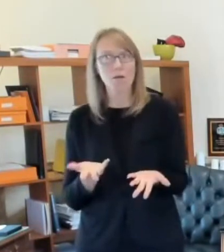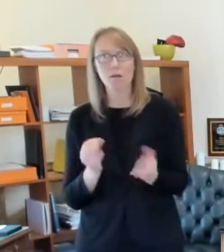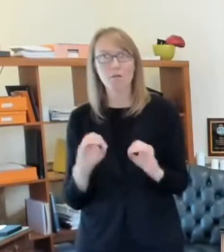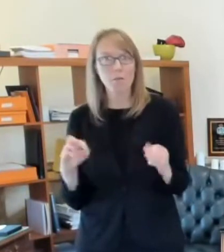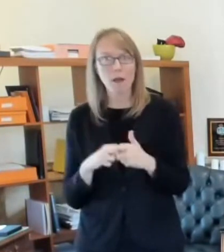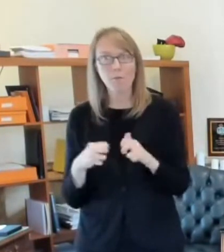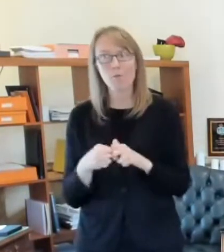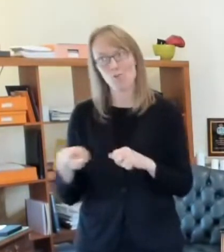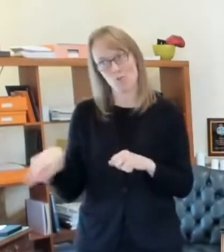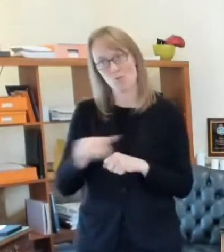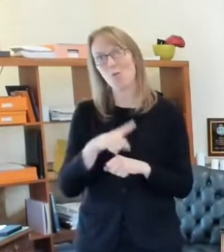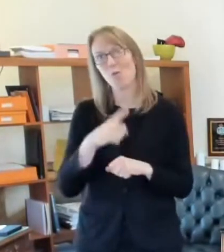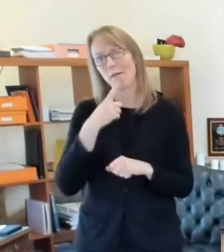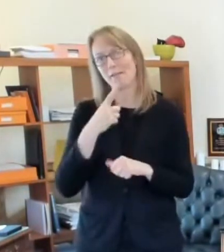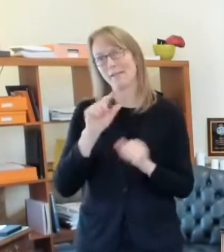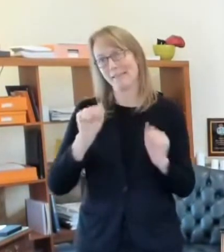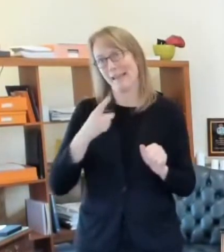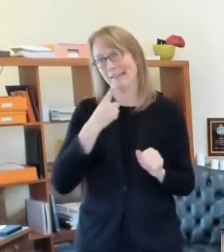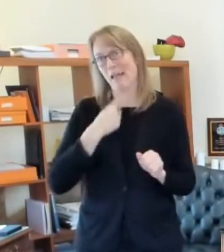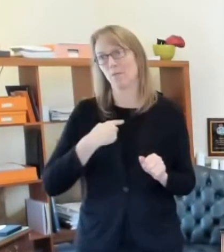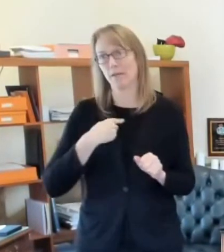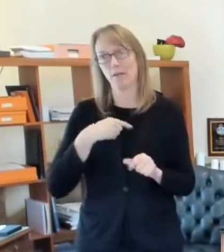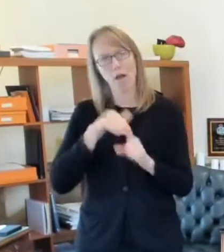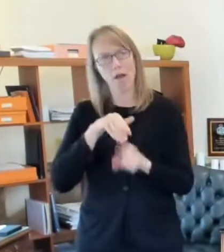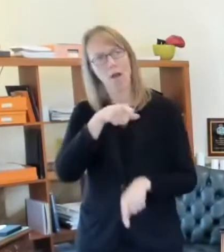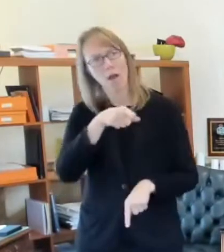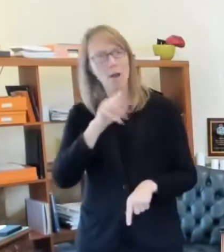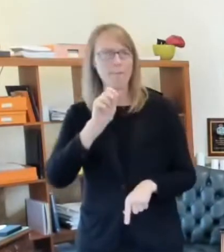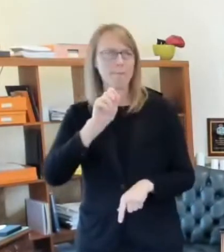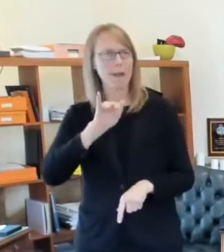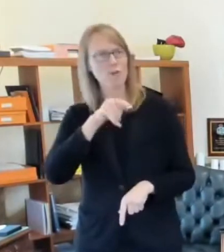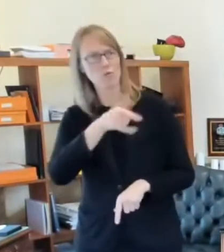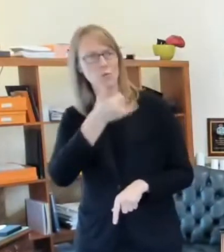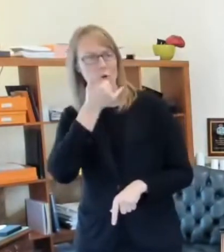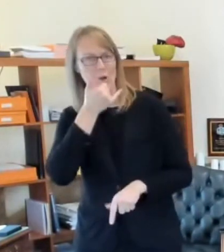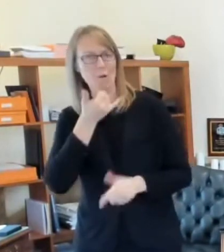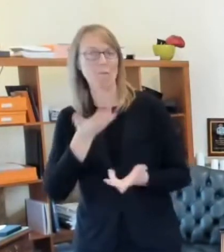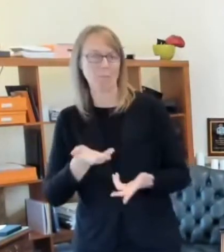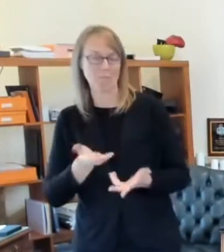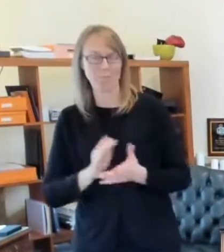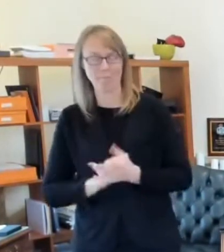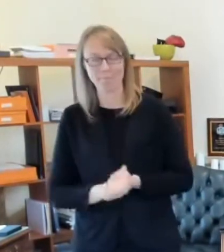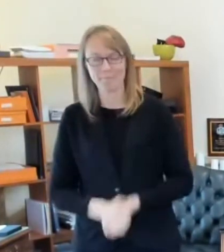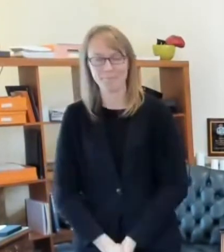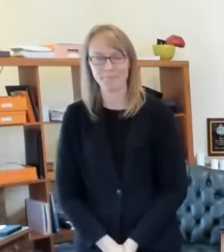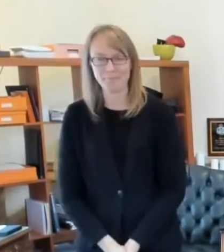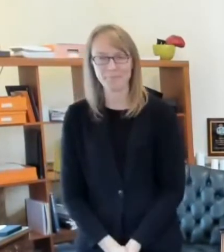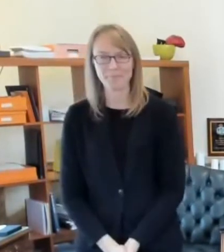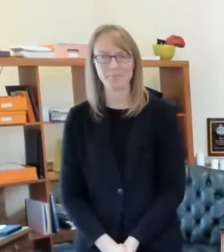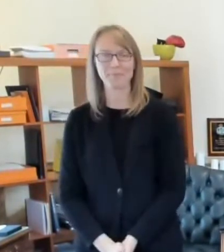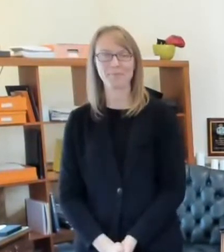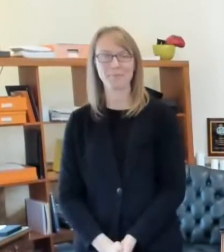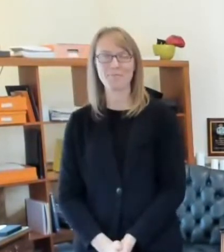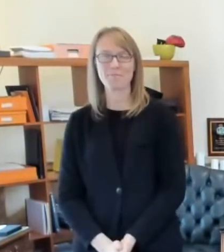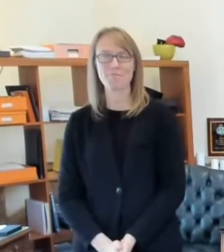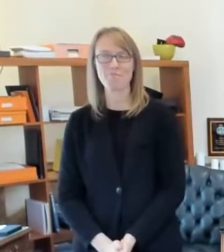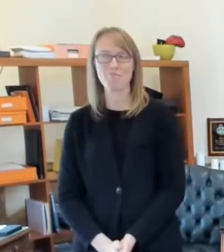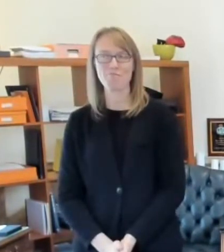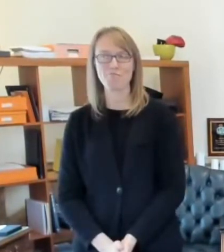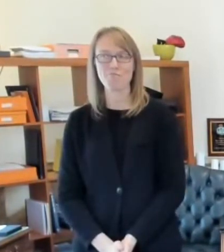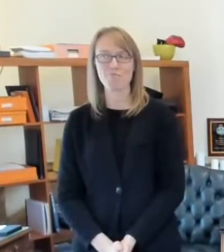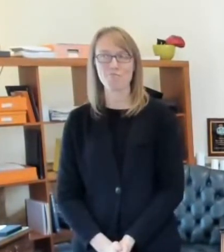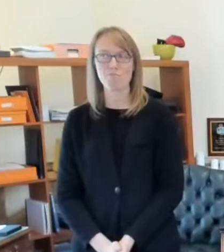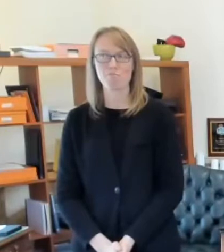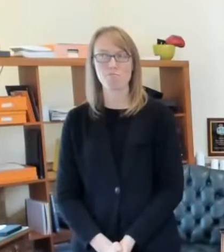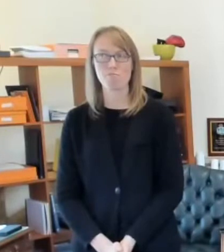happen. Adam has a question about if there's any timetable about larger business